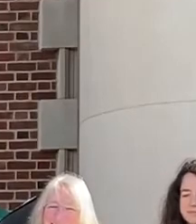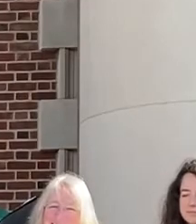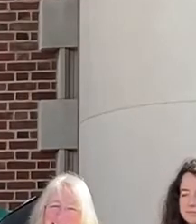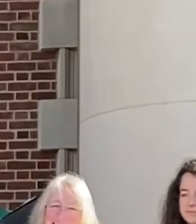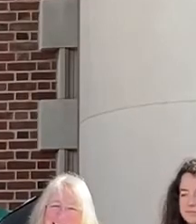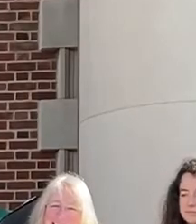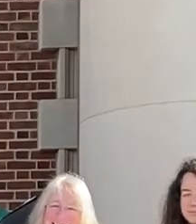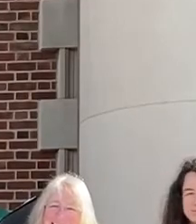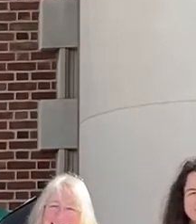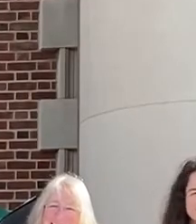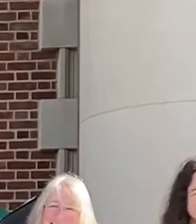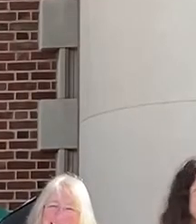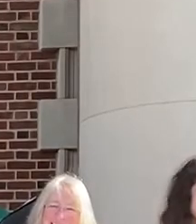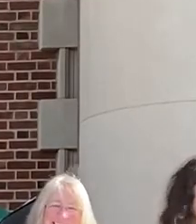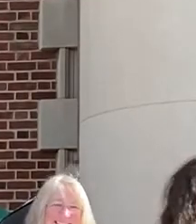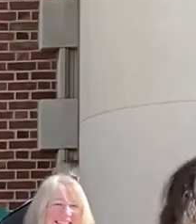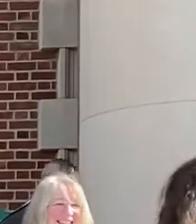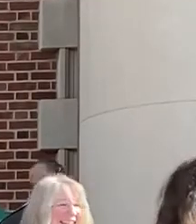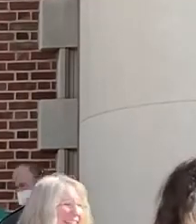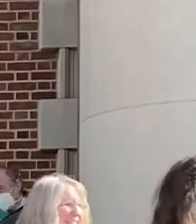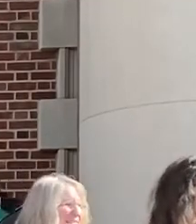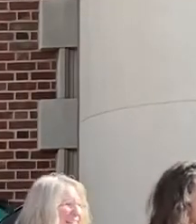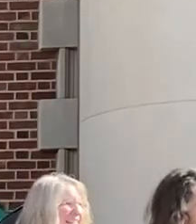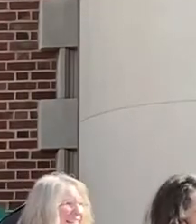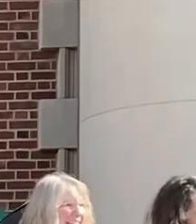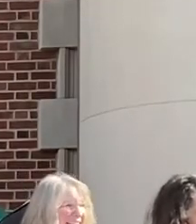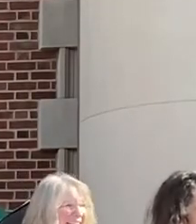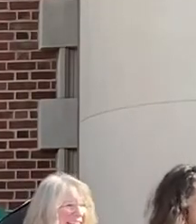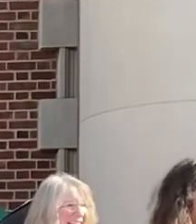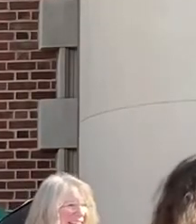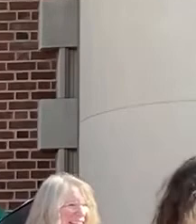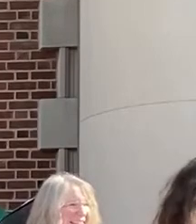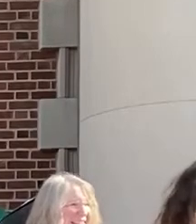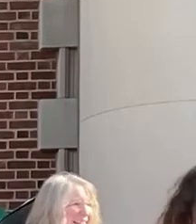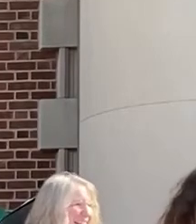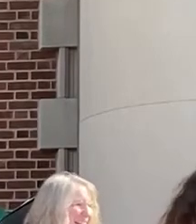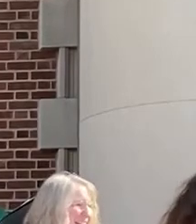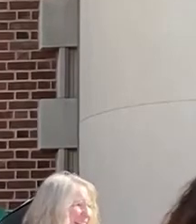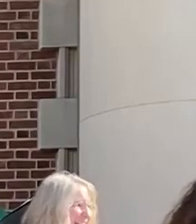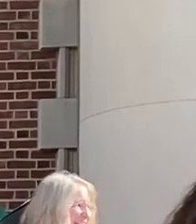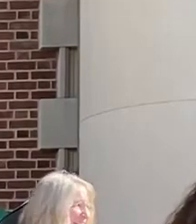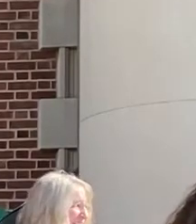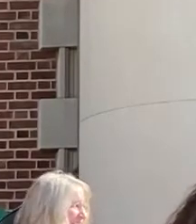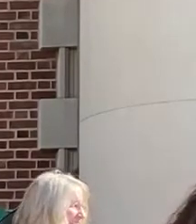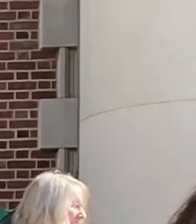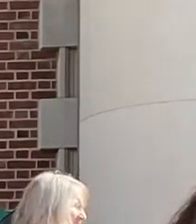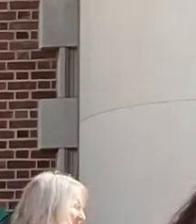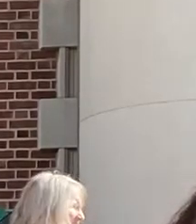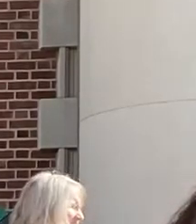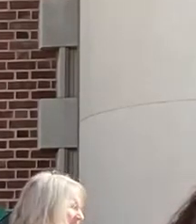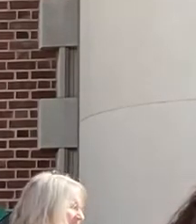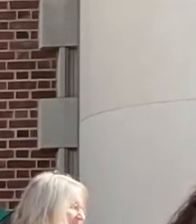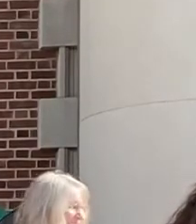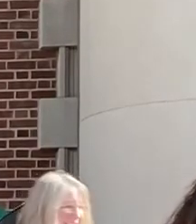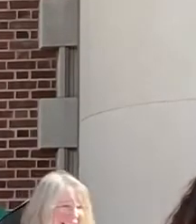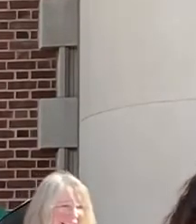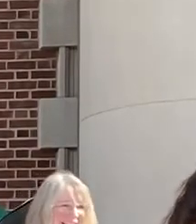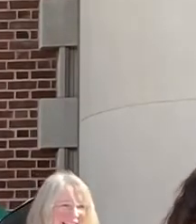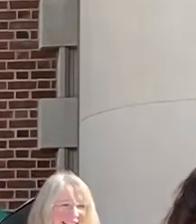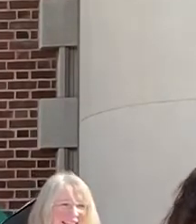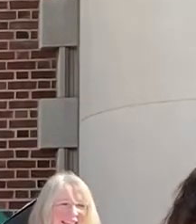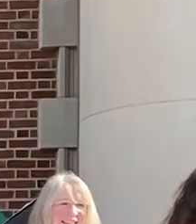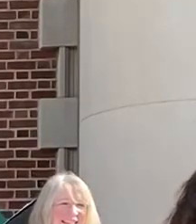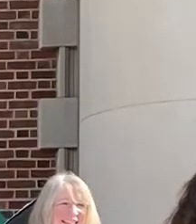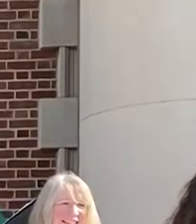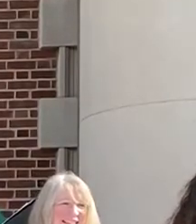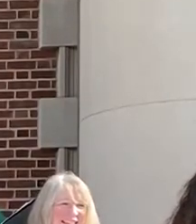Good morning, All Souls. Can you hear me? Yes. Okay, great. Thank you all for